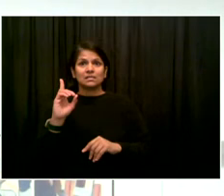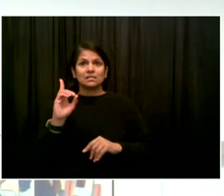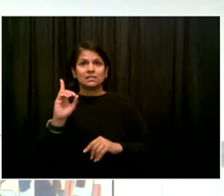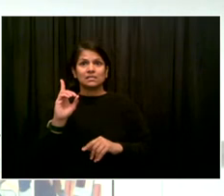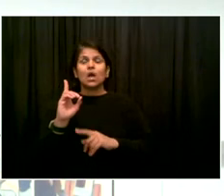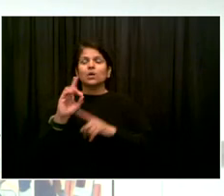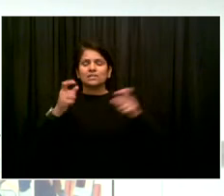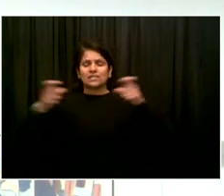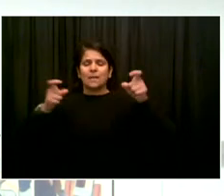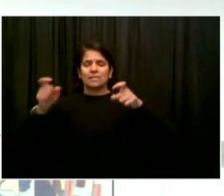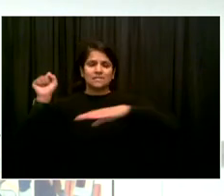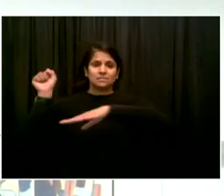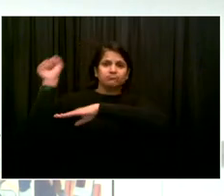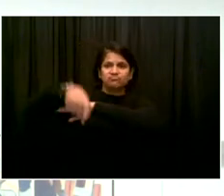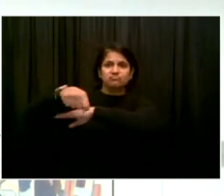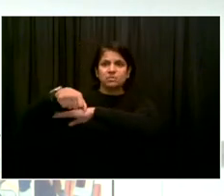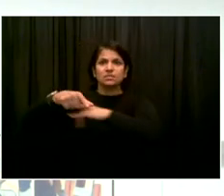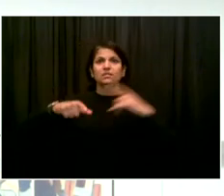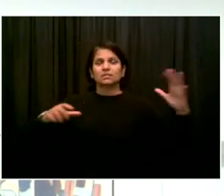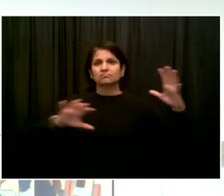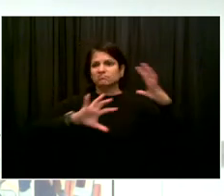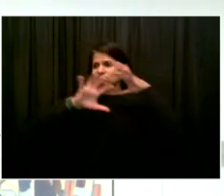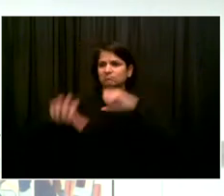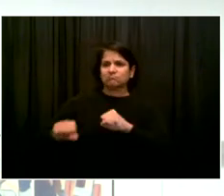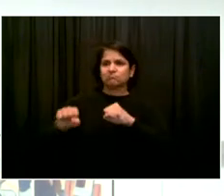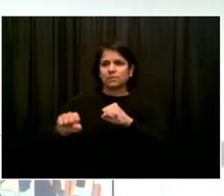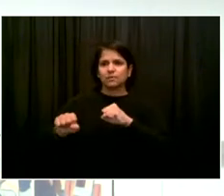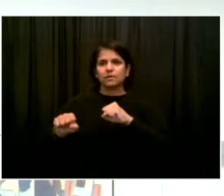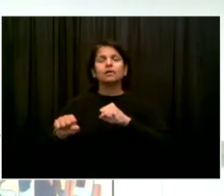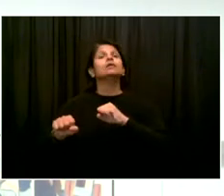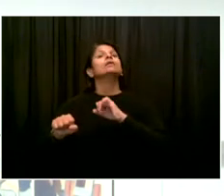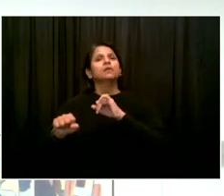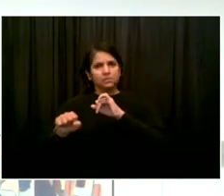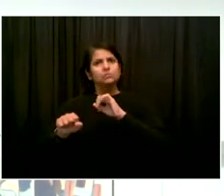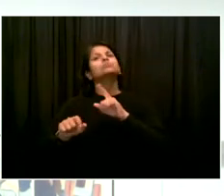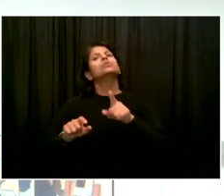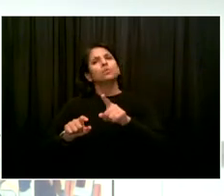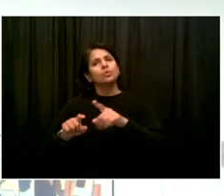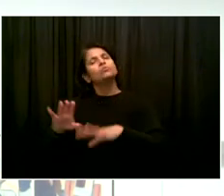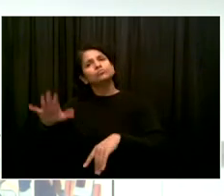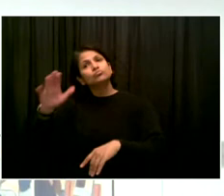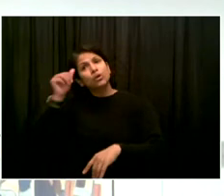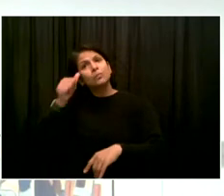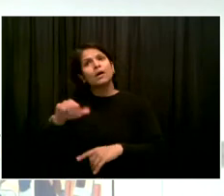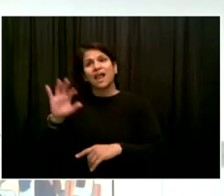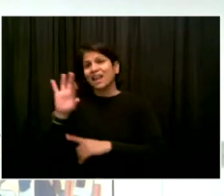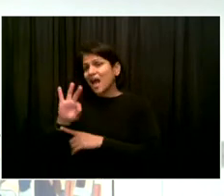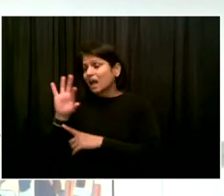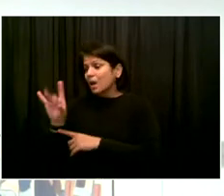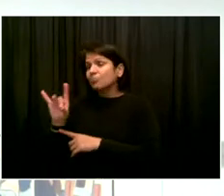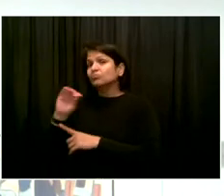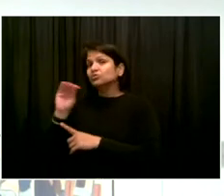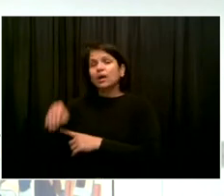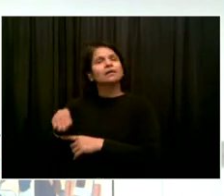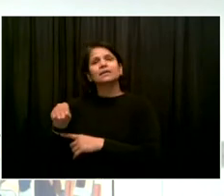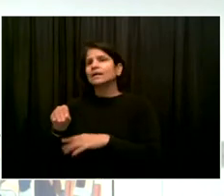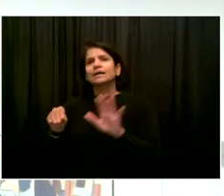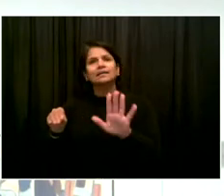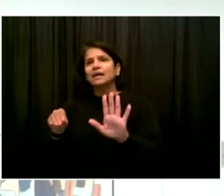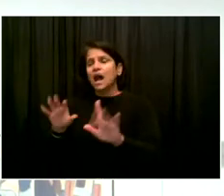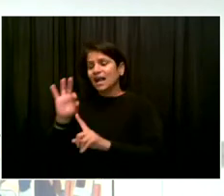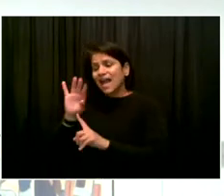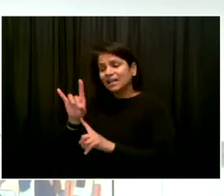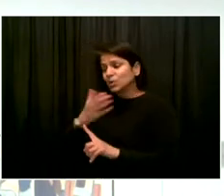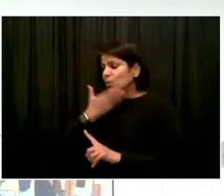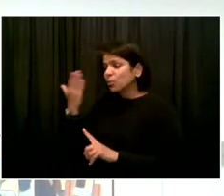close contacts do not end up developing COVID-19. So the Stay Safe, Stay Open plan revolves around